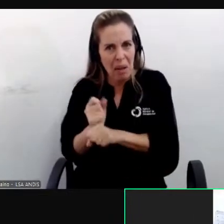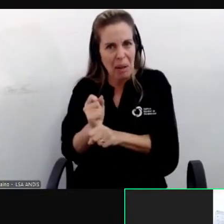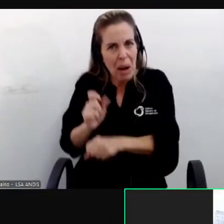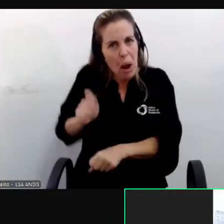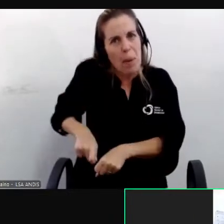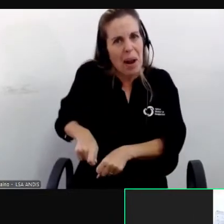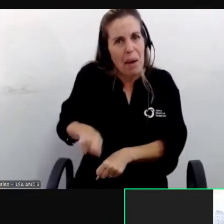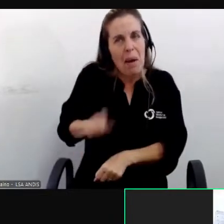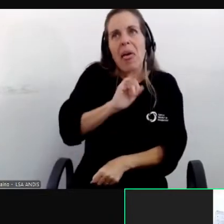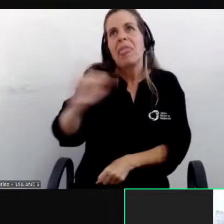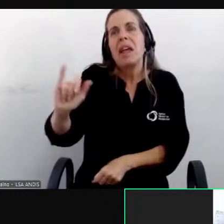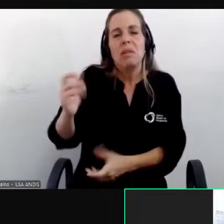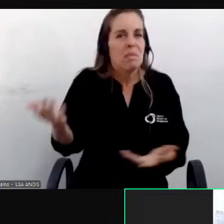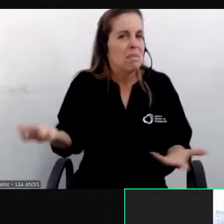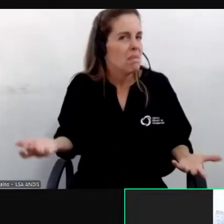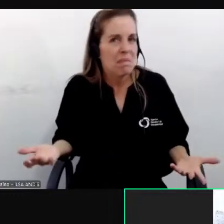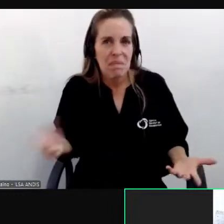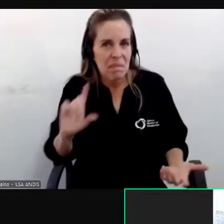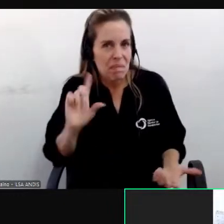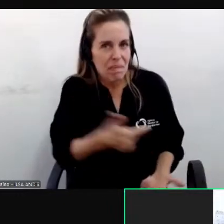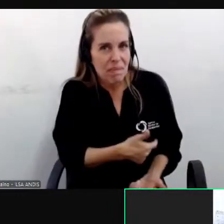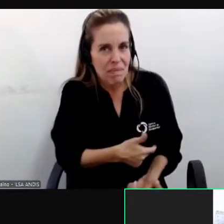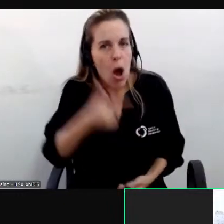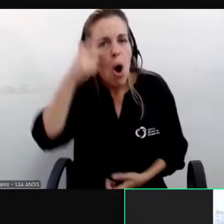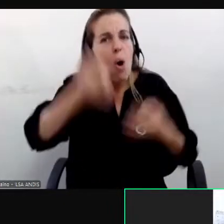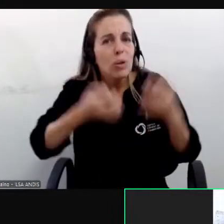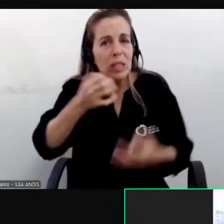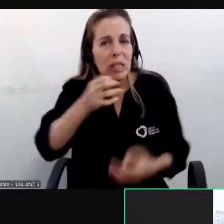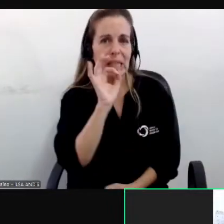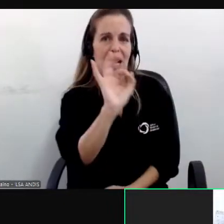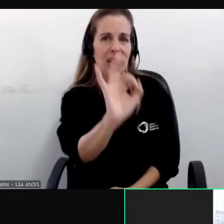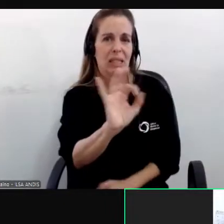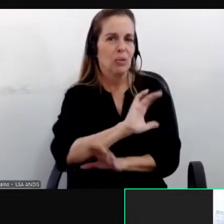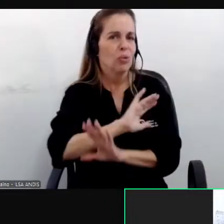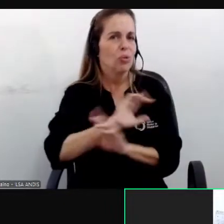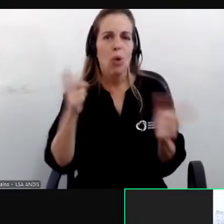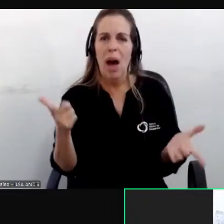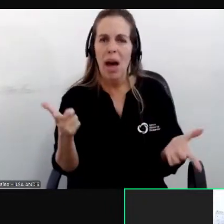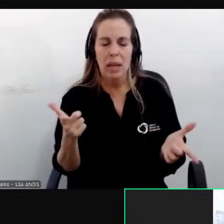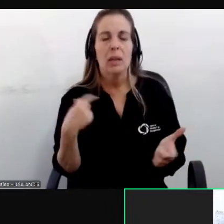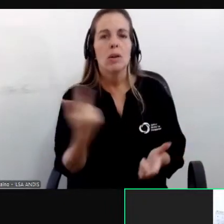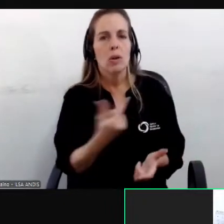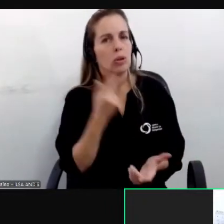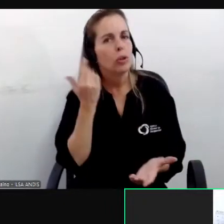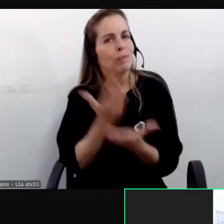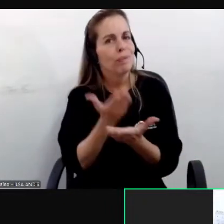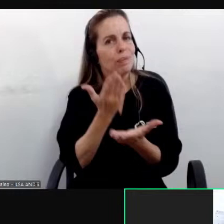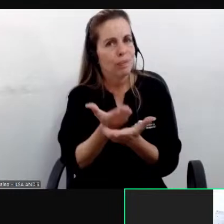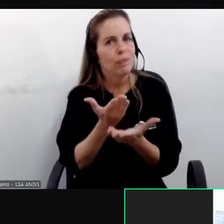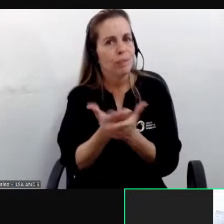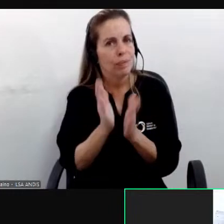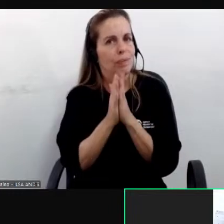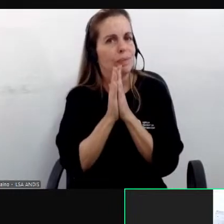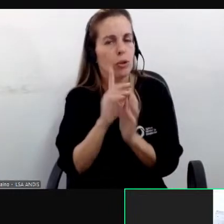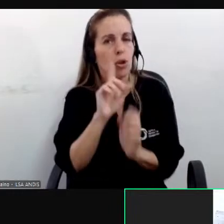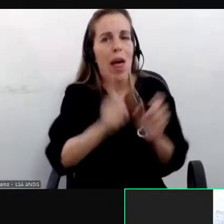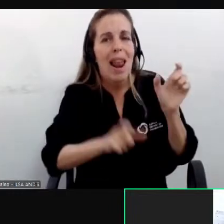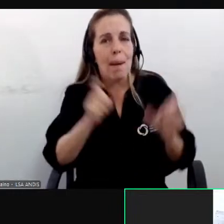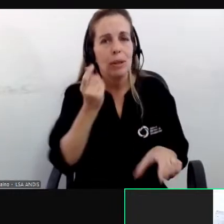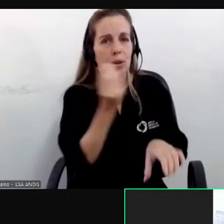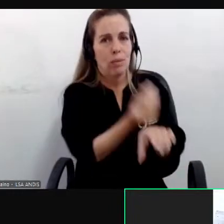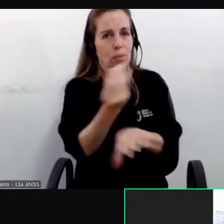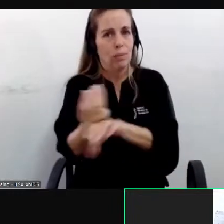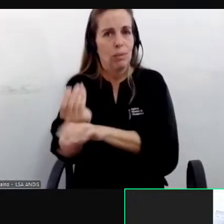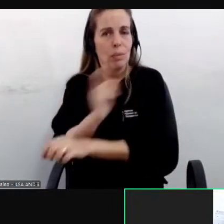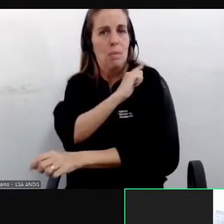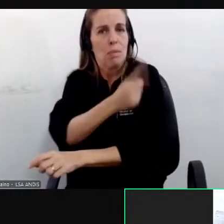those that are victims right now, how would they believe that there's a point in filing a complaint? We want justice, and that is why